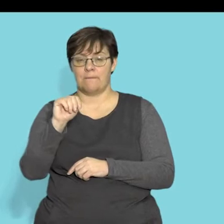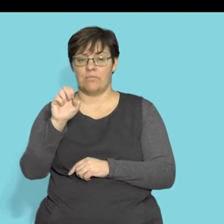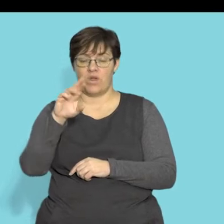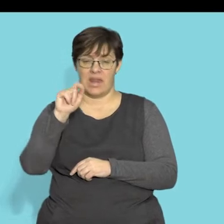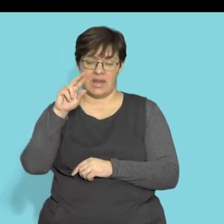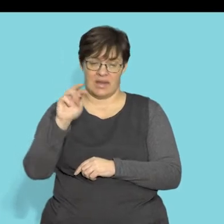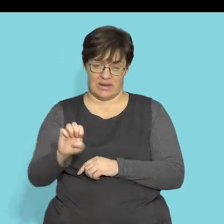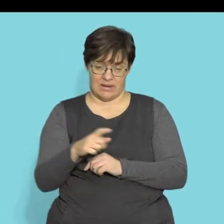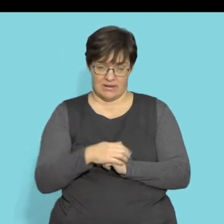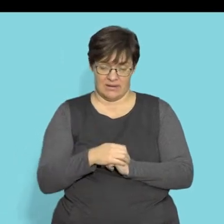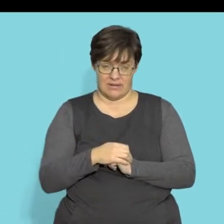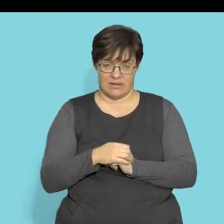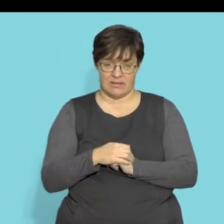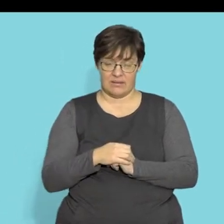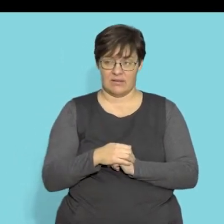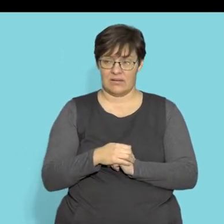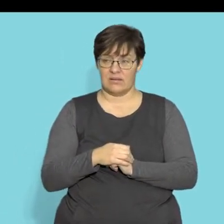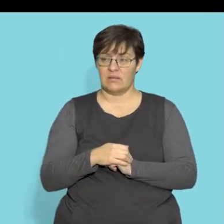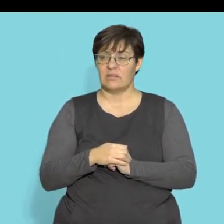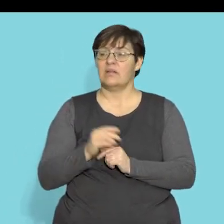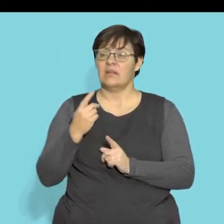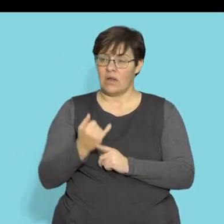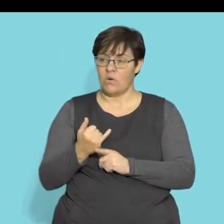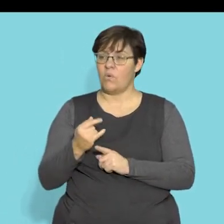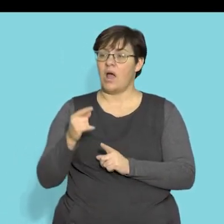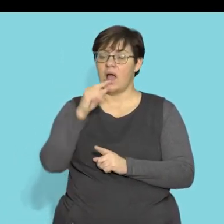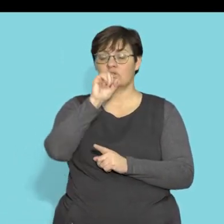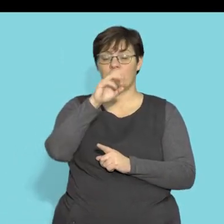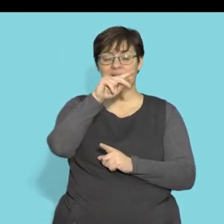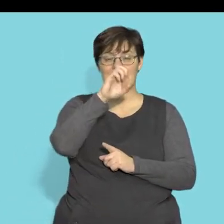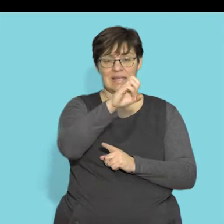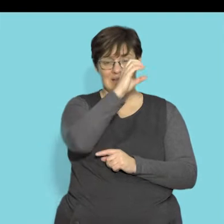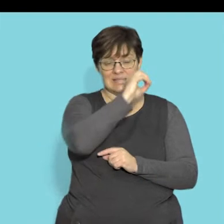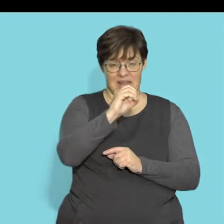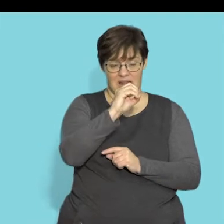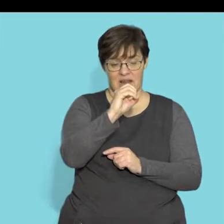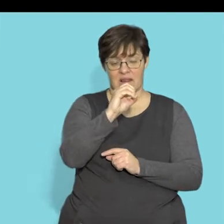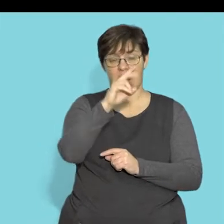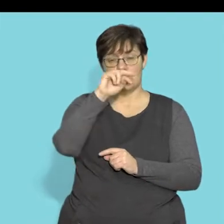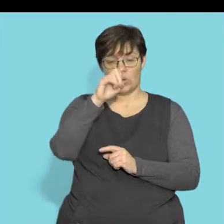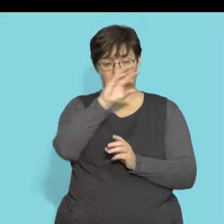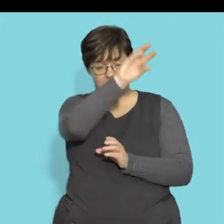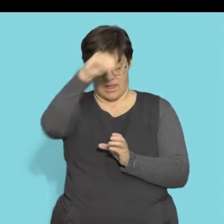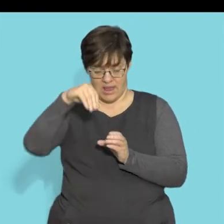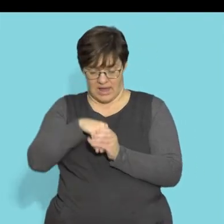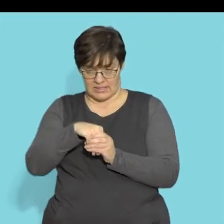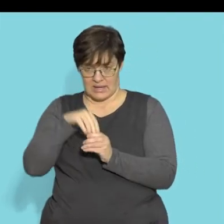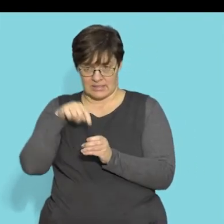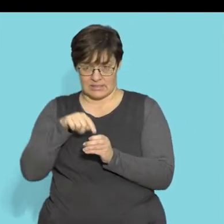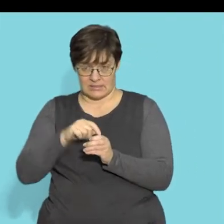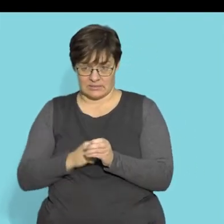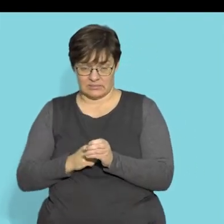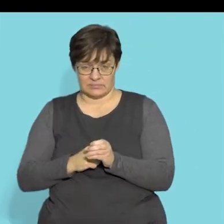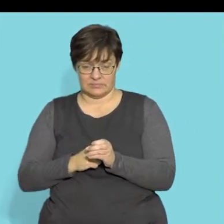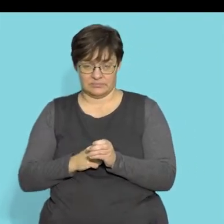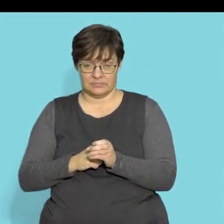this egg. Into that, we've taken the somatic cell's nucleus and we've inserted that